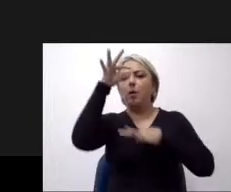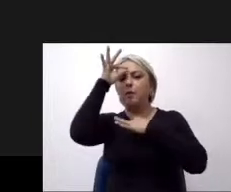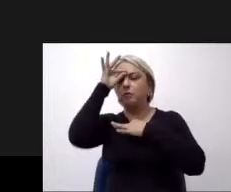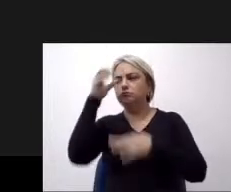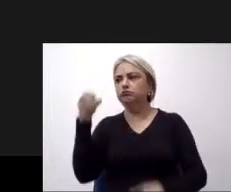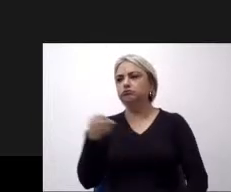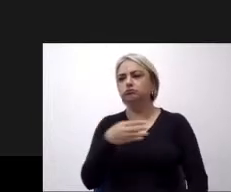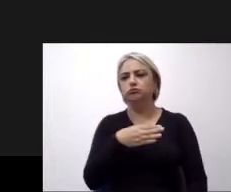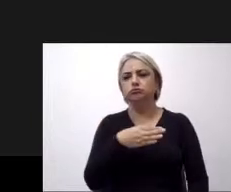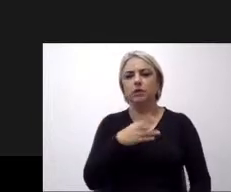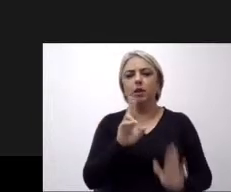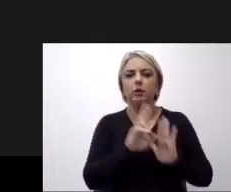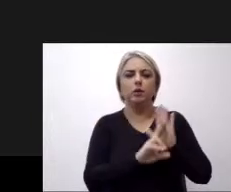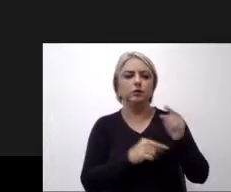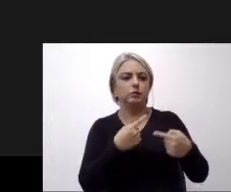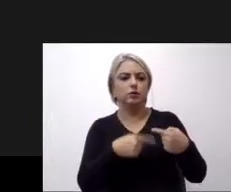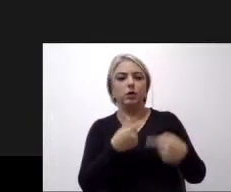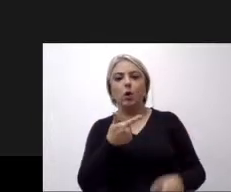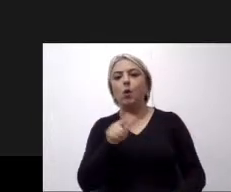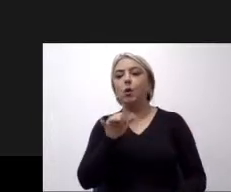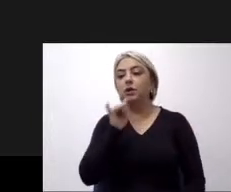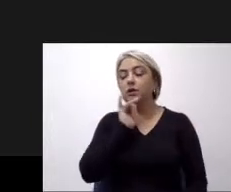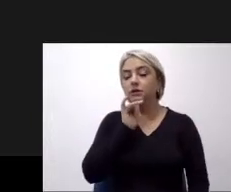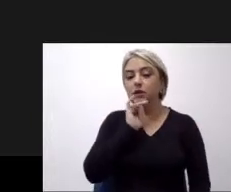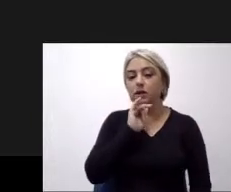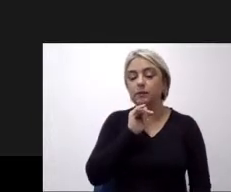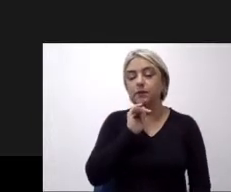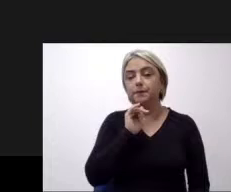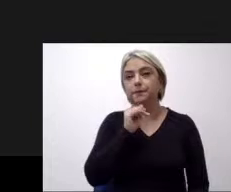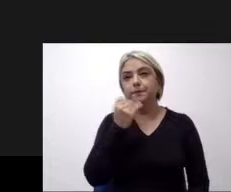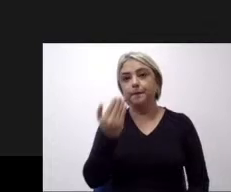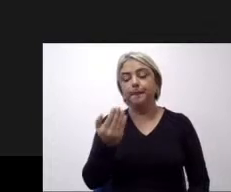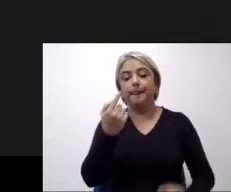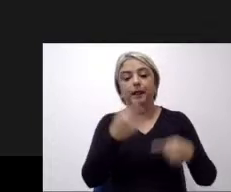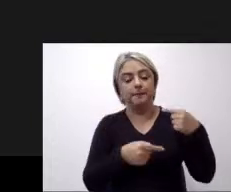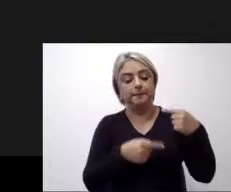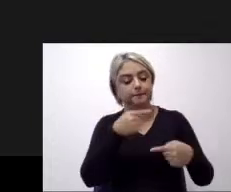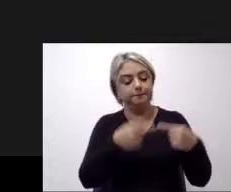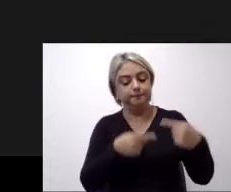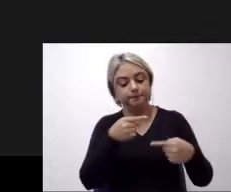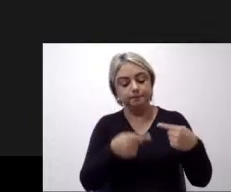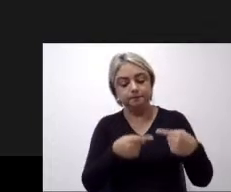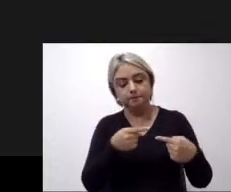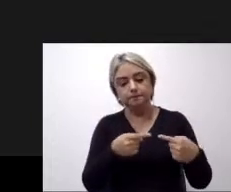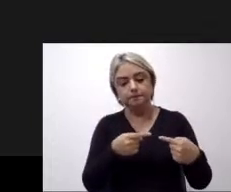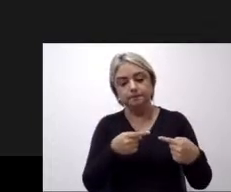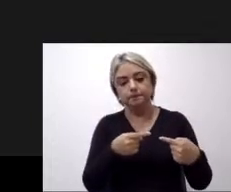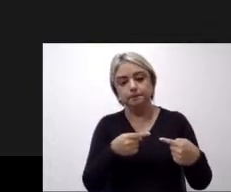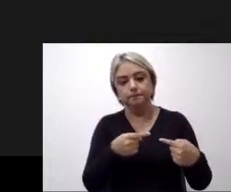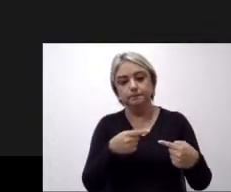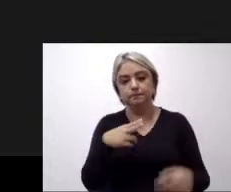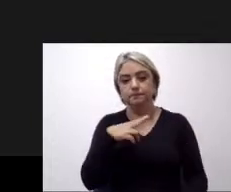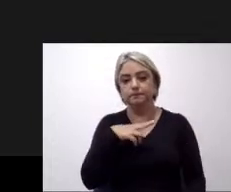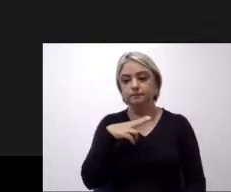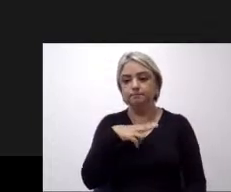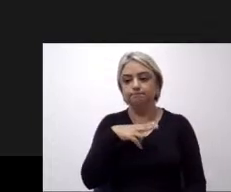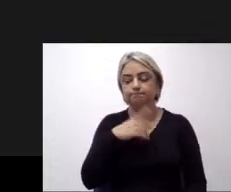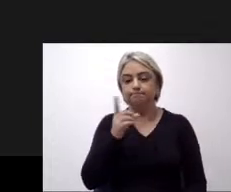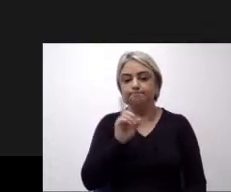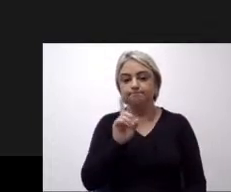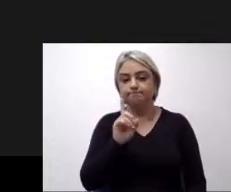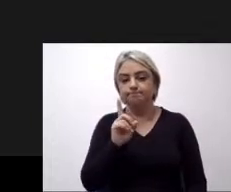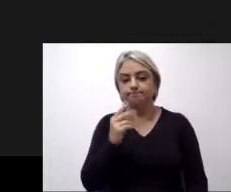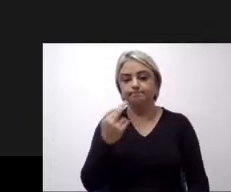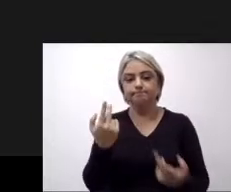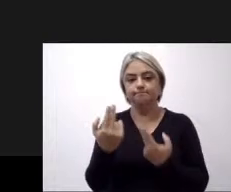Another example that shows that policies of the private sphere are not always equality policies is the